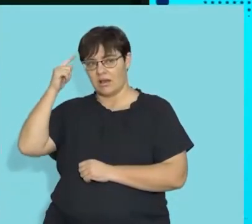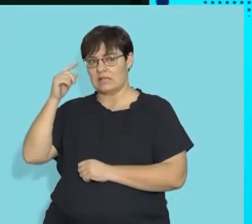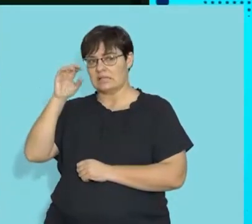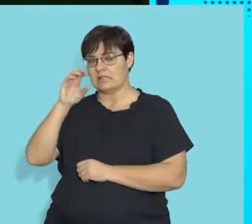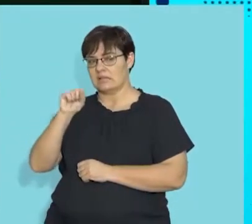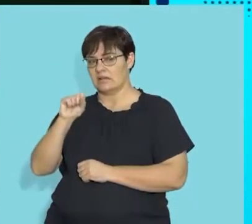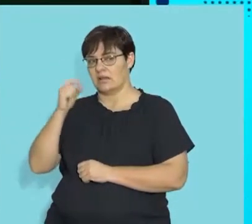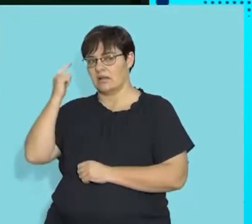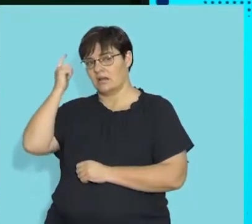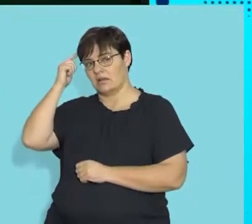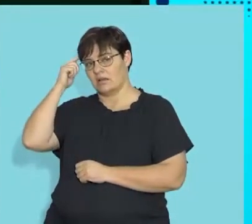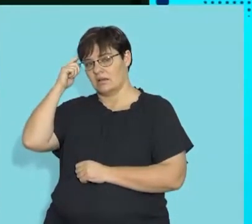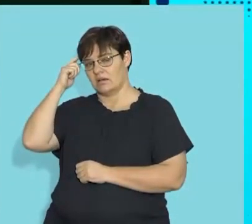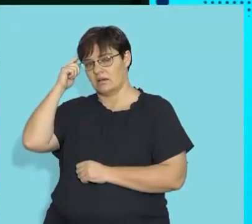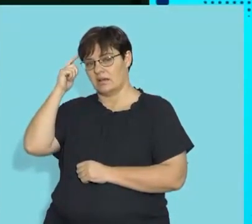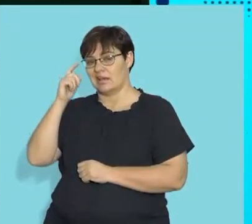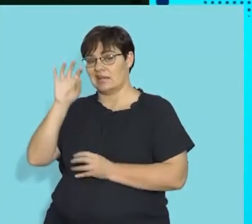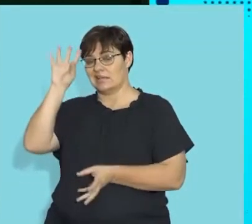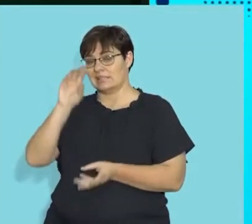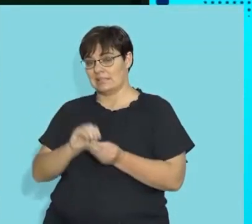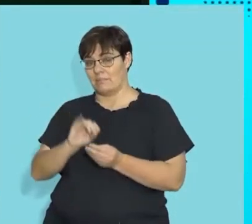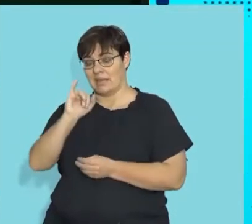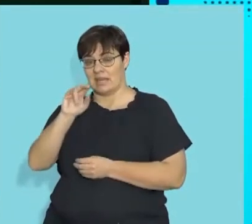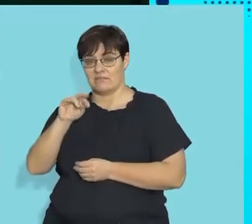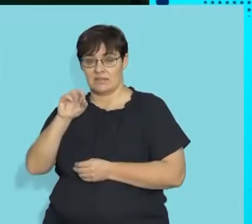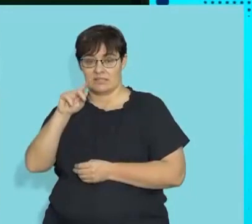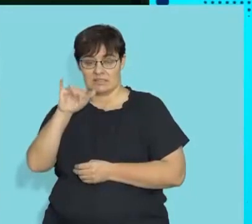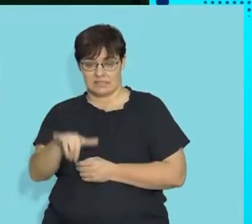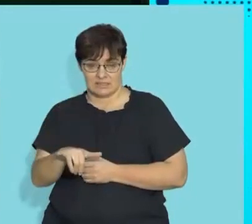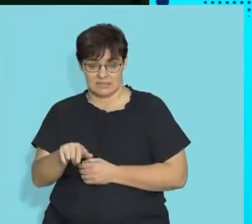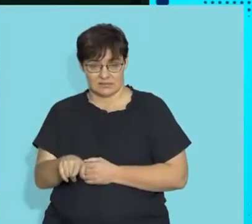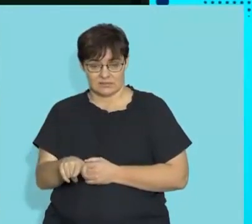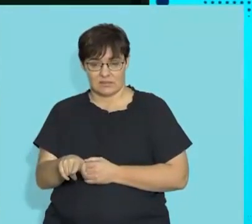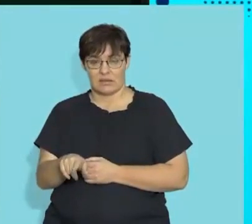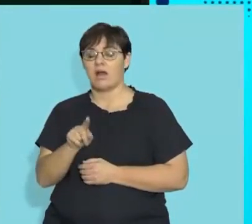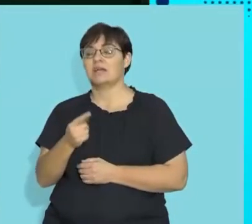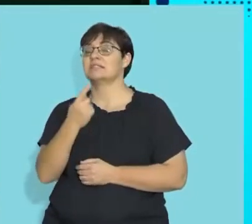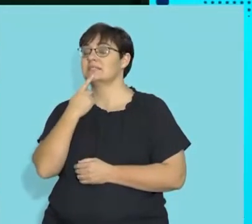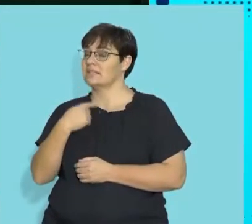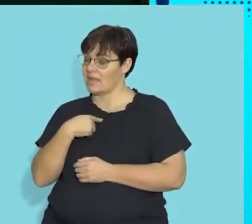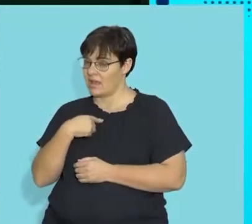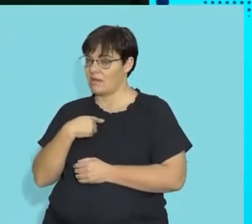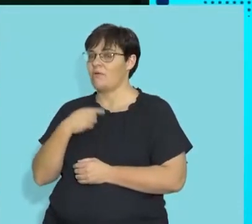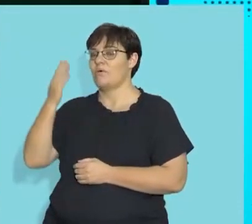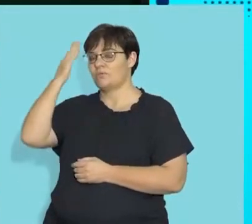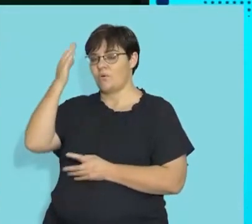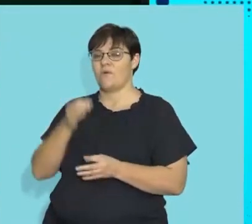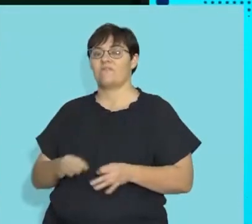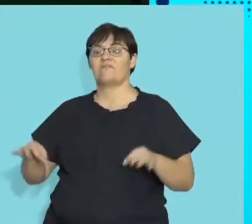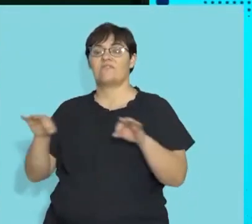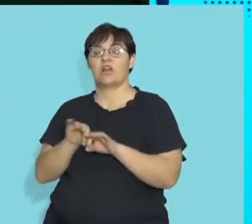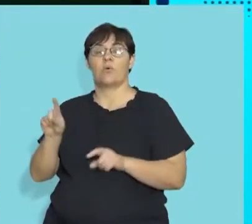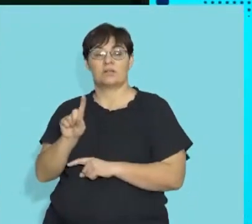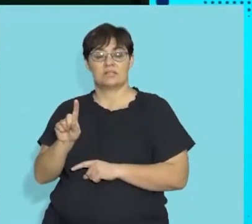Hopefully, sum to infinity is rolling around in your head. So the question itself has given us a clue that we need to know